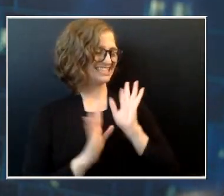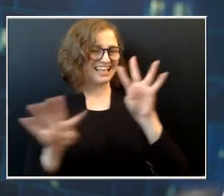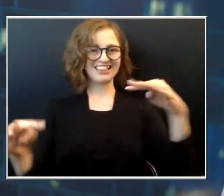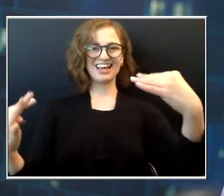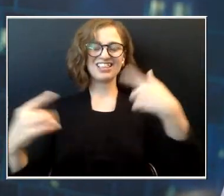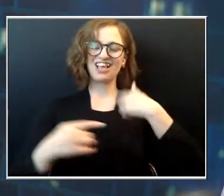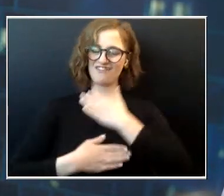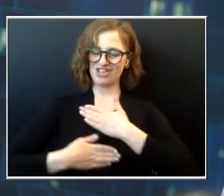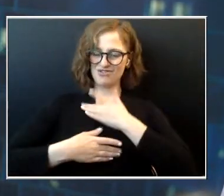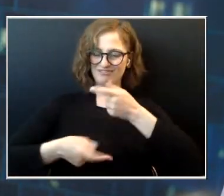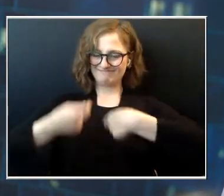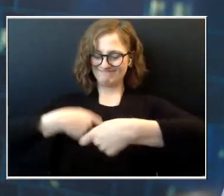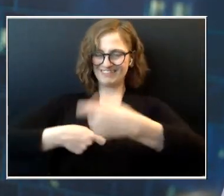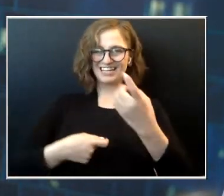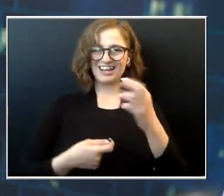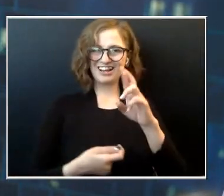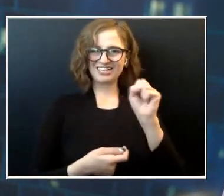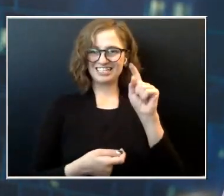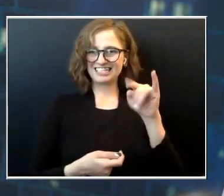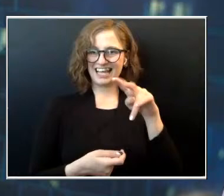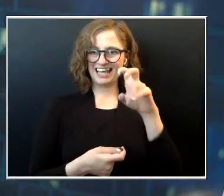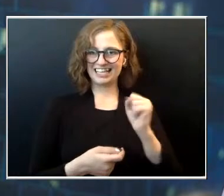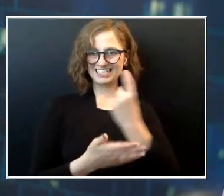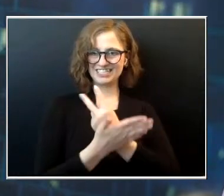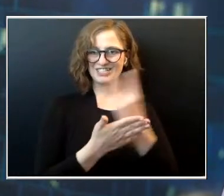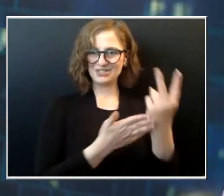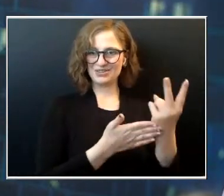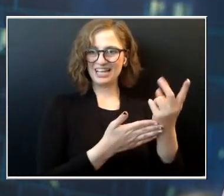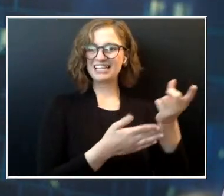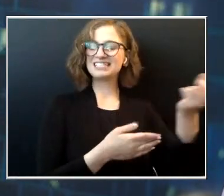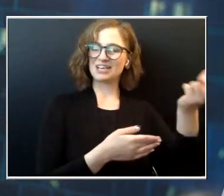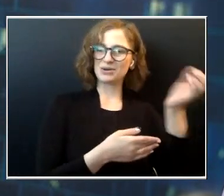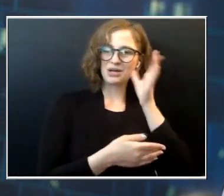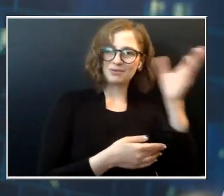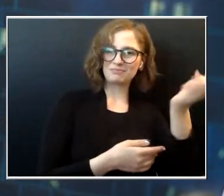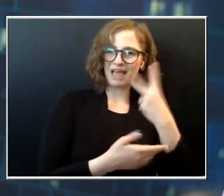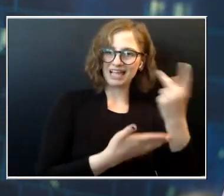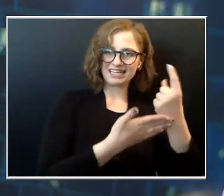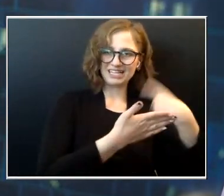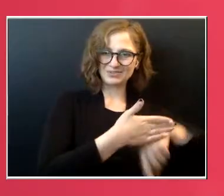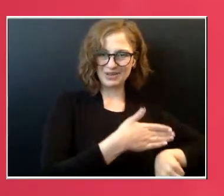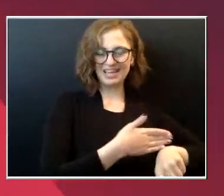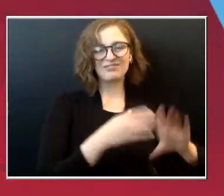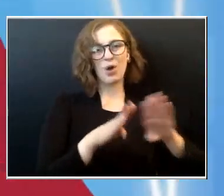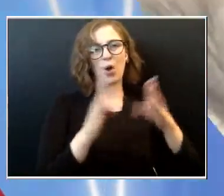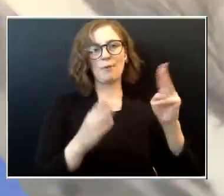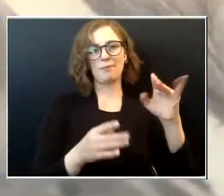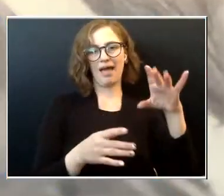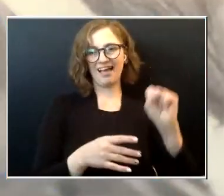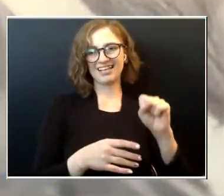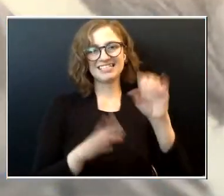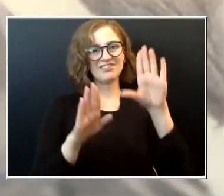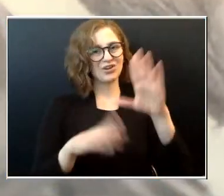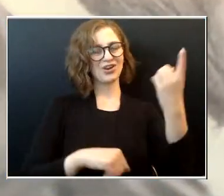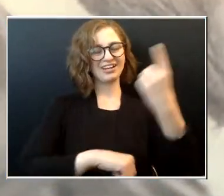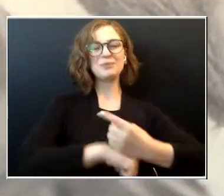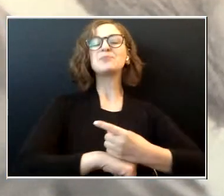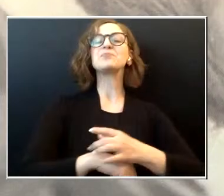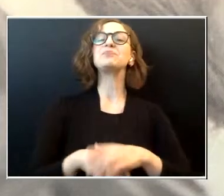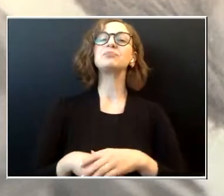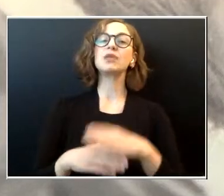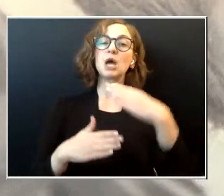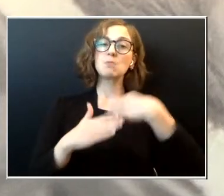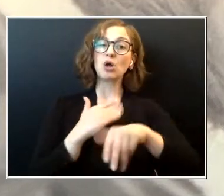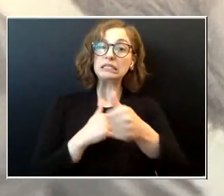2 weeks, and he'll be back next week for another edition of Open Mics with Dr. Stites. Have a great day. Born months early at